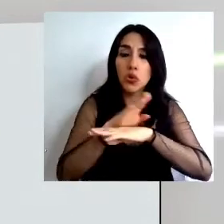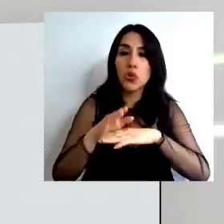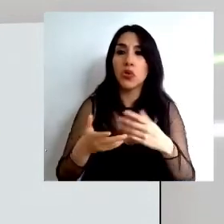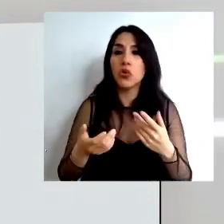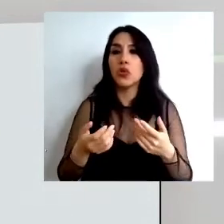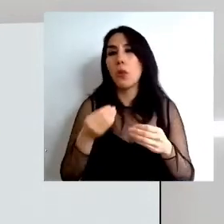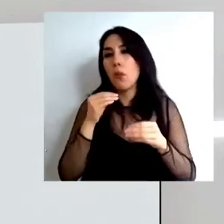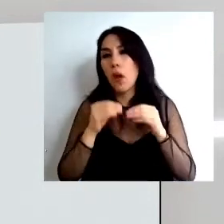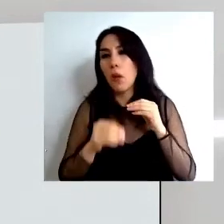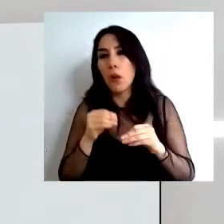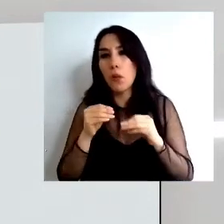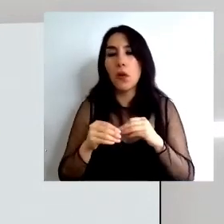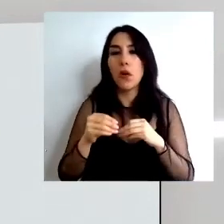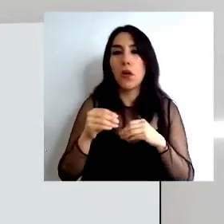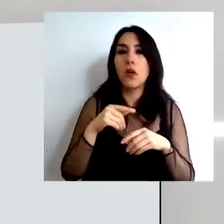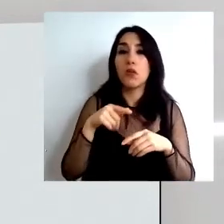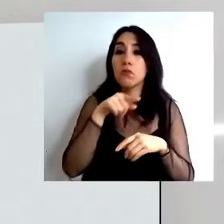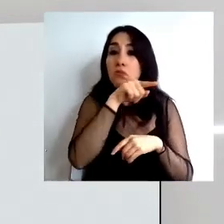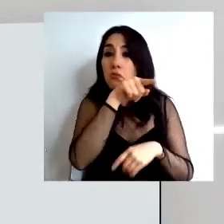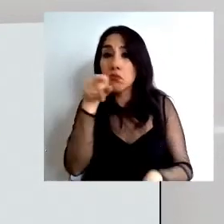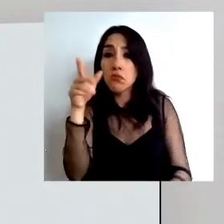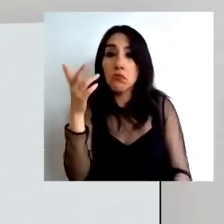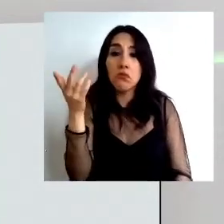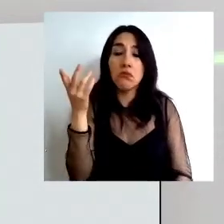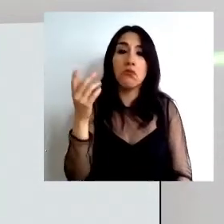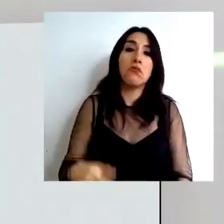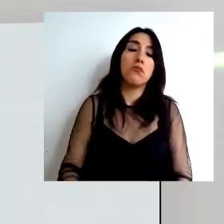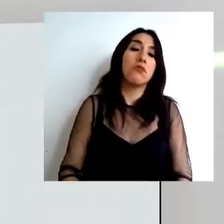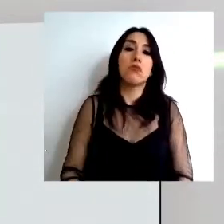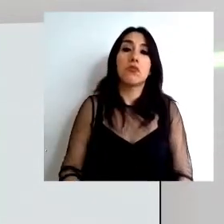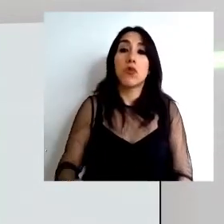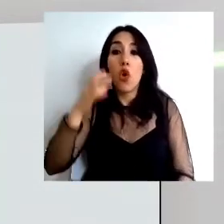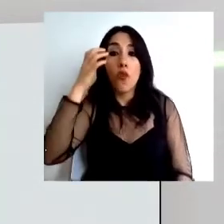from our idea. And now